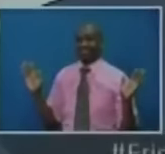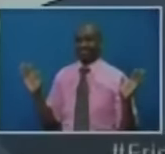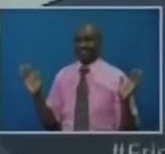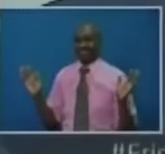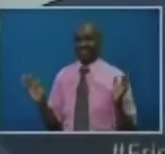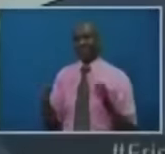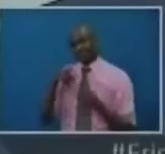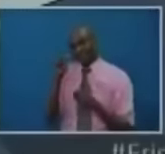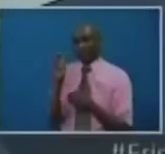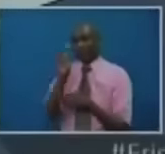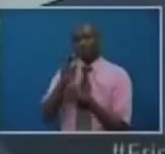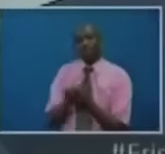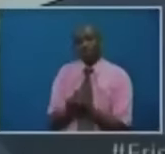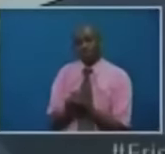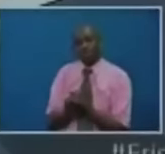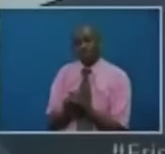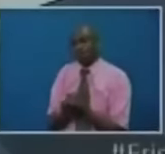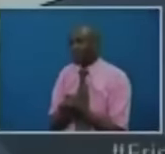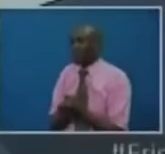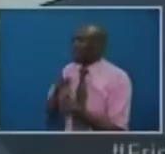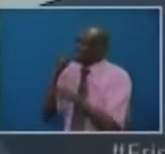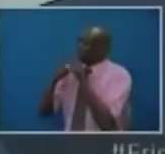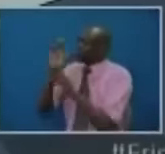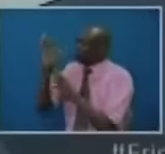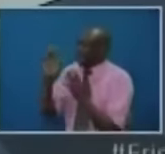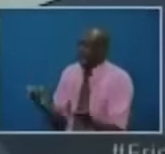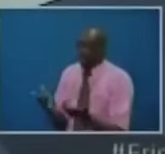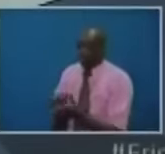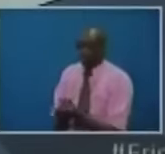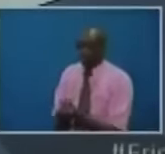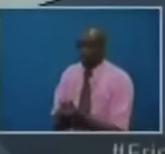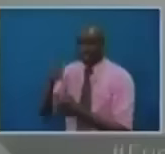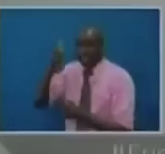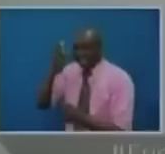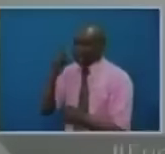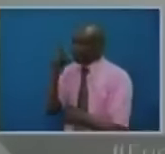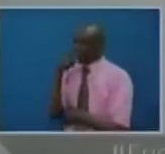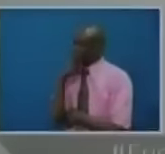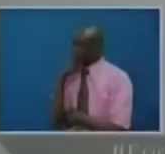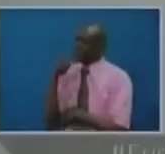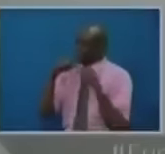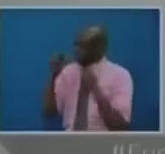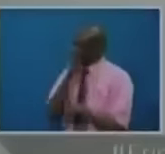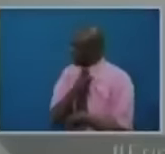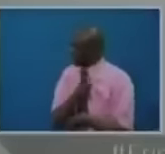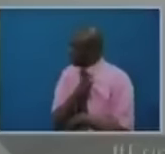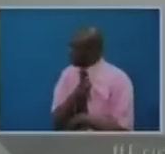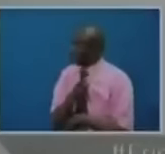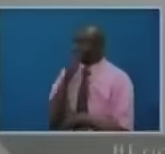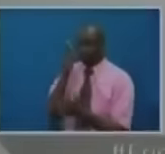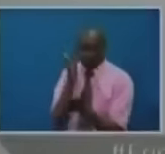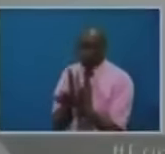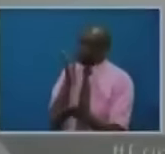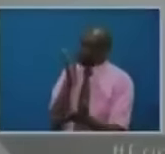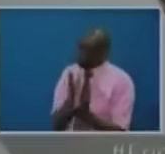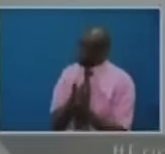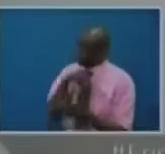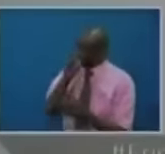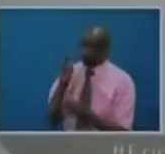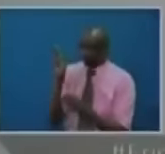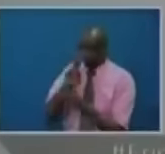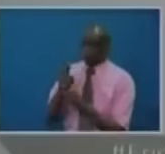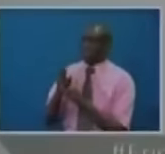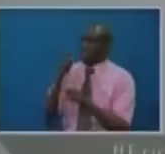seriously, how do you use, you know, the experiences? Because, I mean, listening to Mankush, I mean, it seems like, you know, he really uses